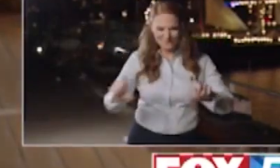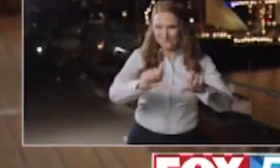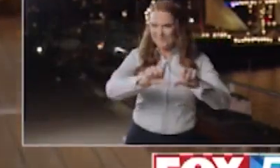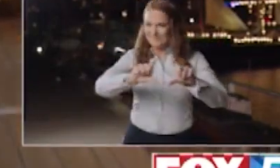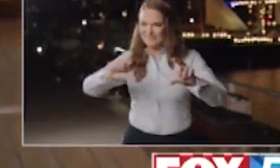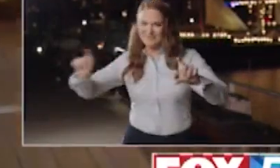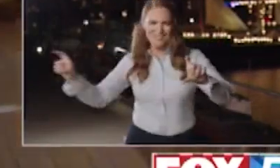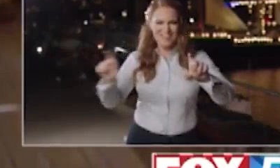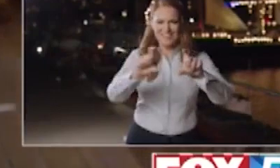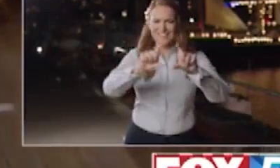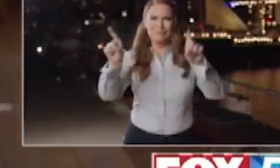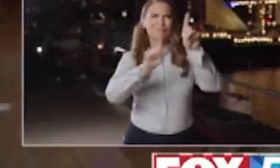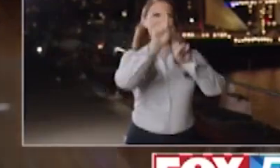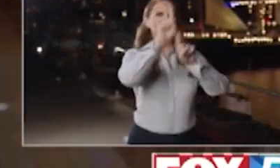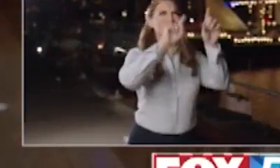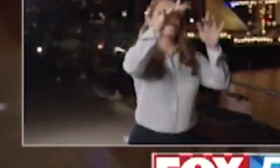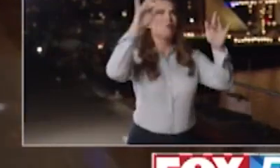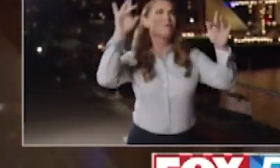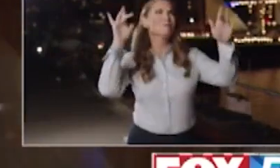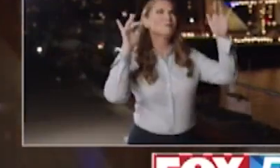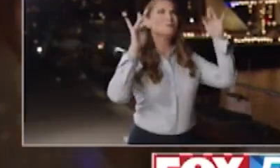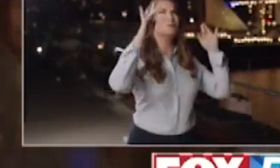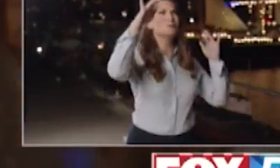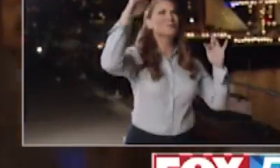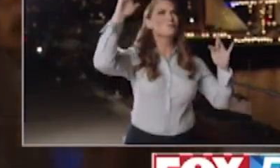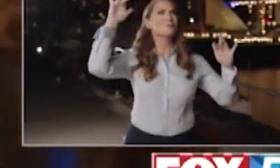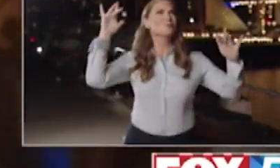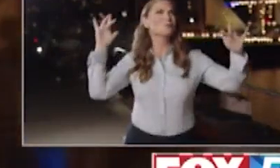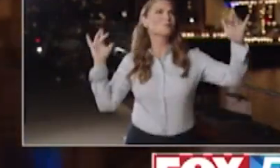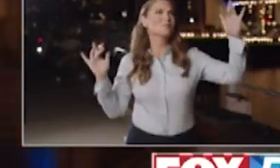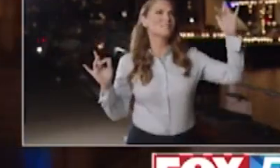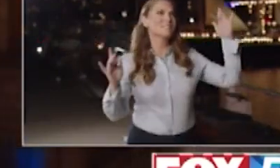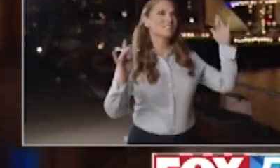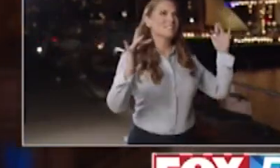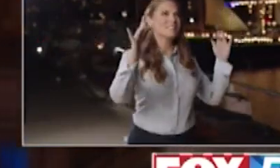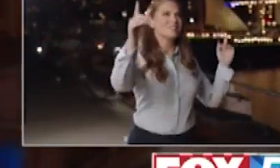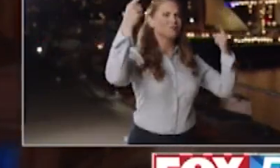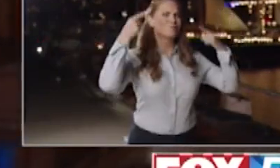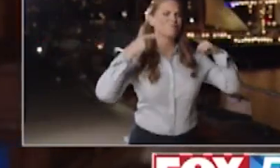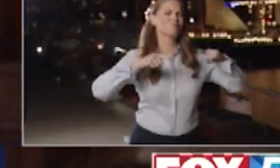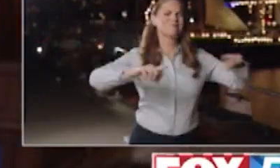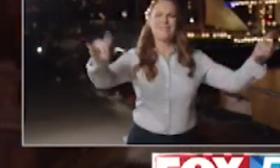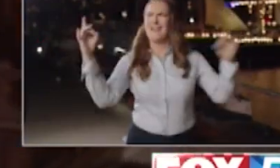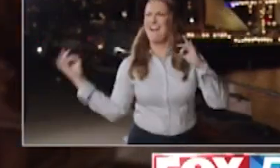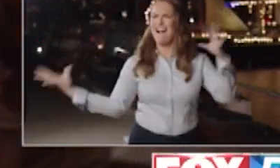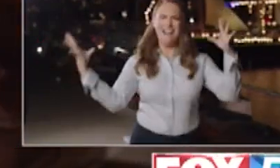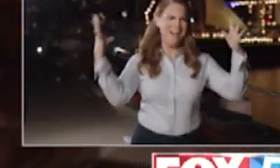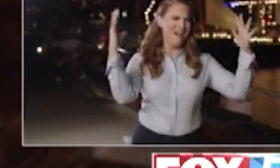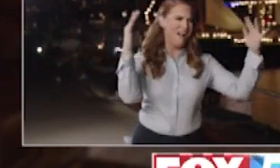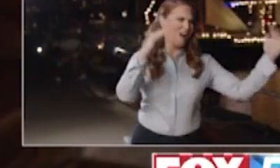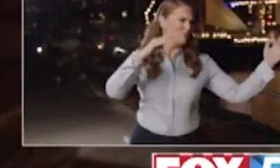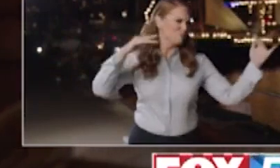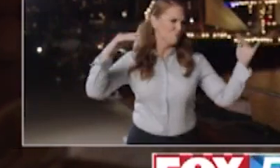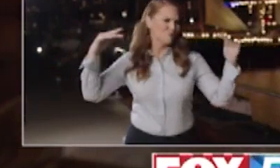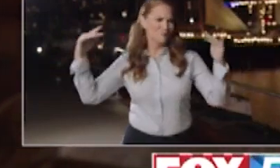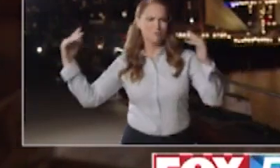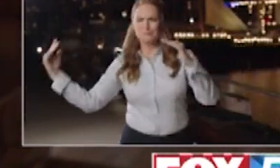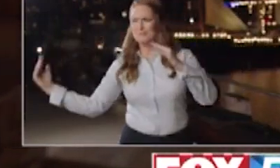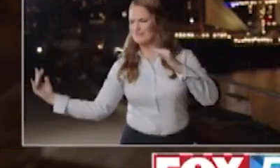whose broad stripes and bright stars through the